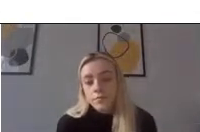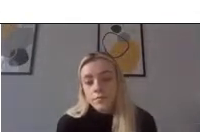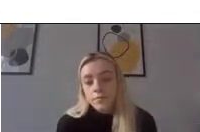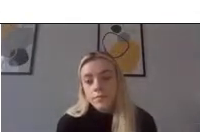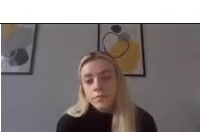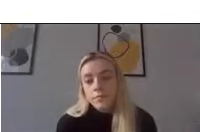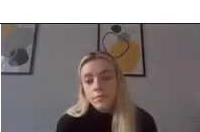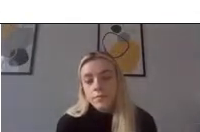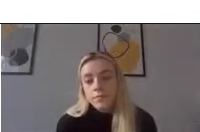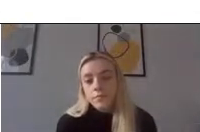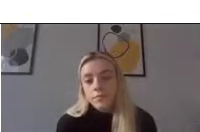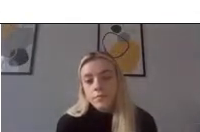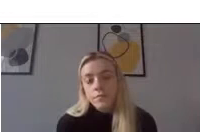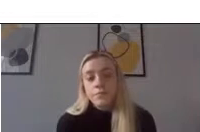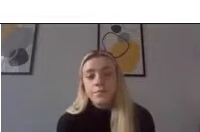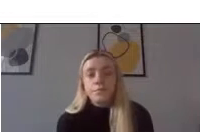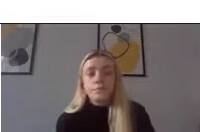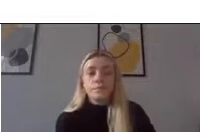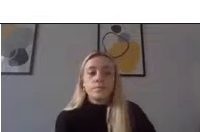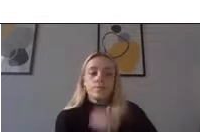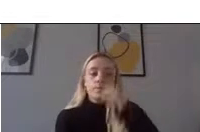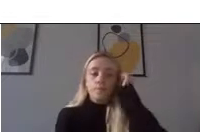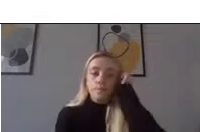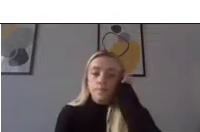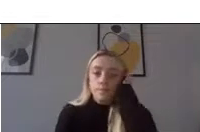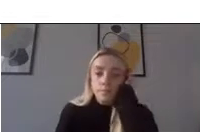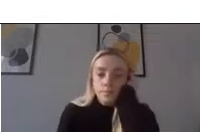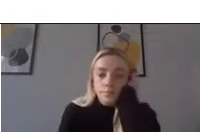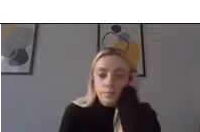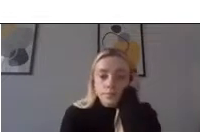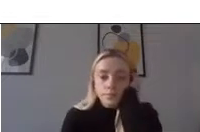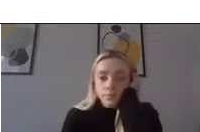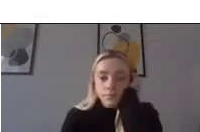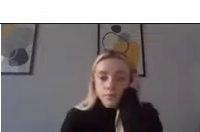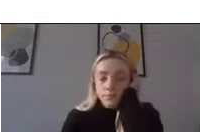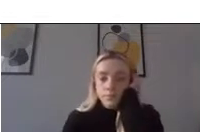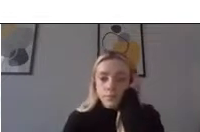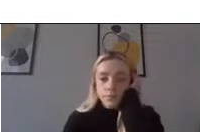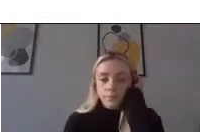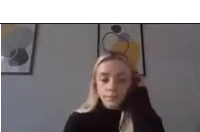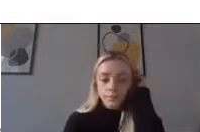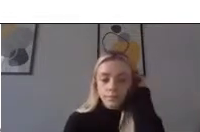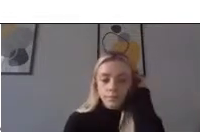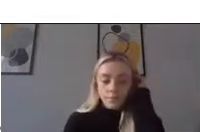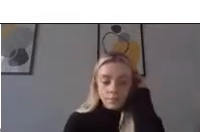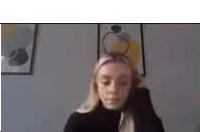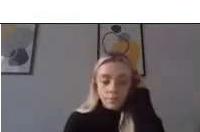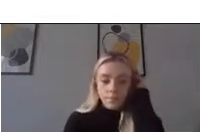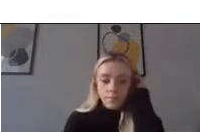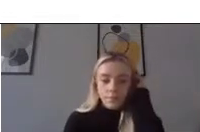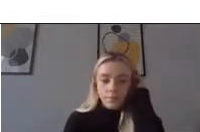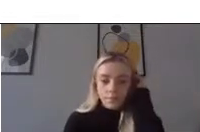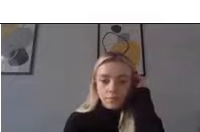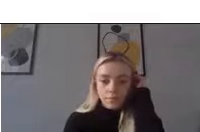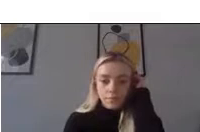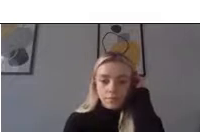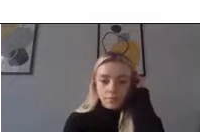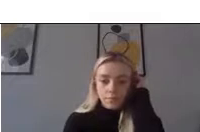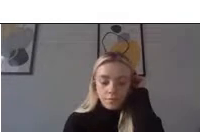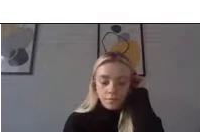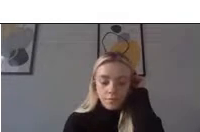need. And then on their website it says if there isn't a significant speech language communication need, refer